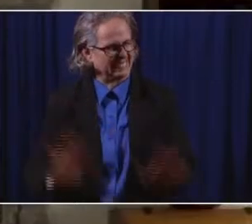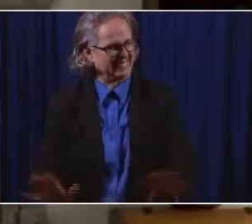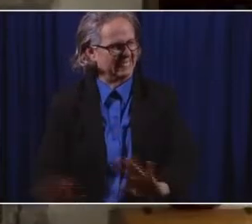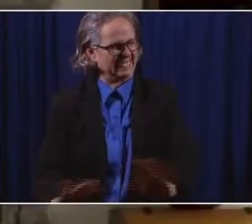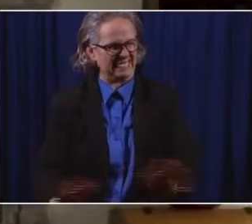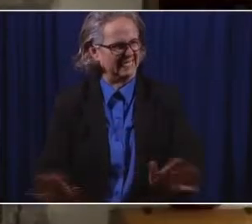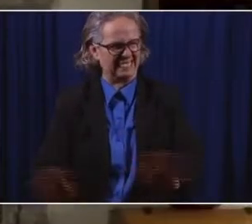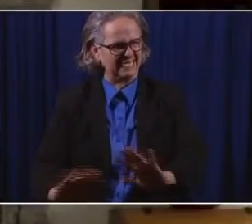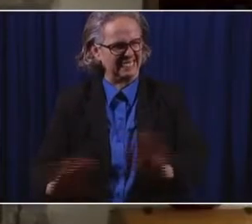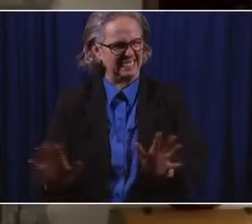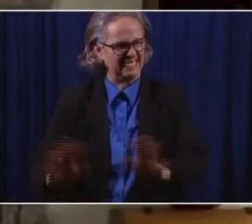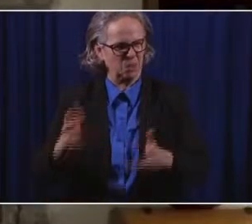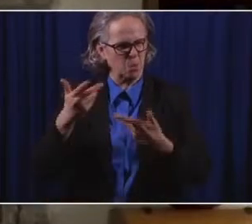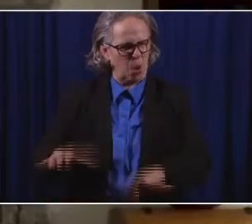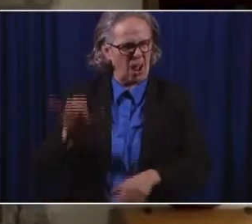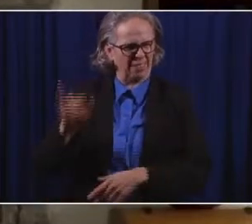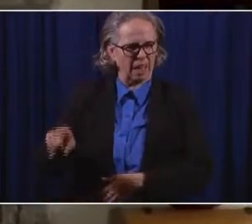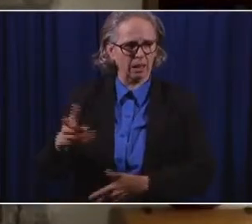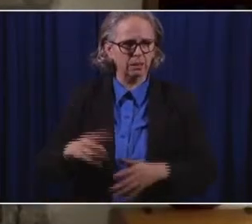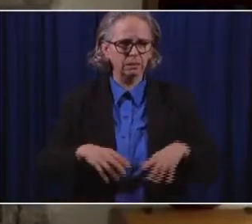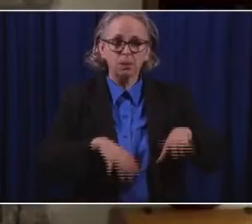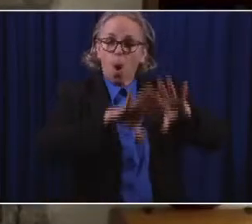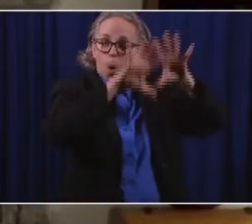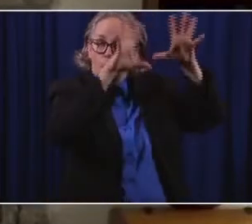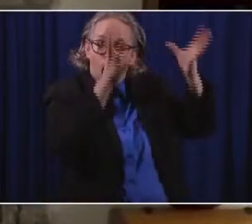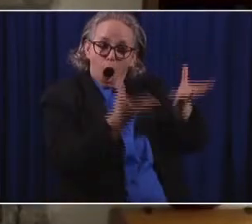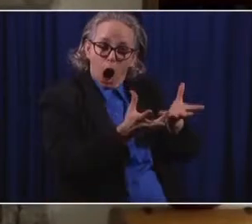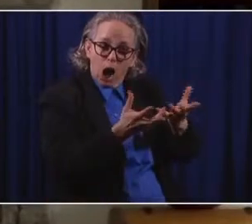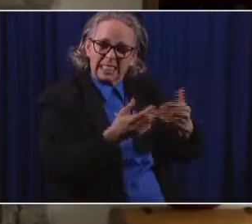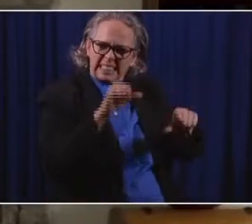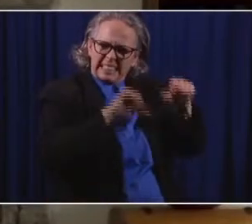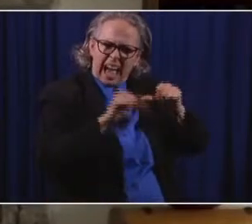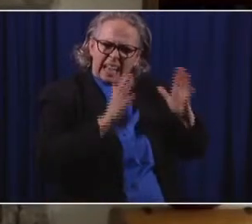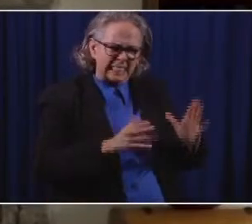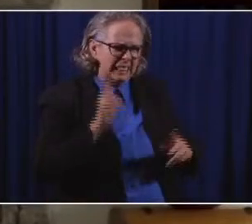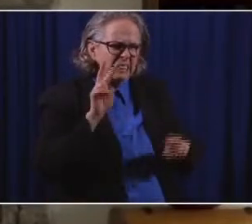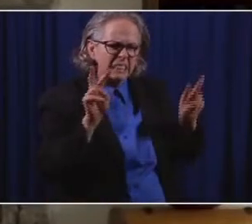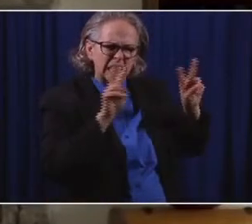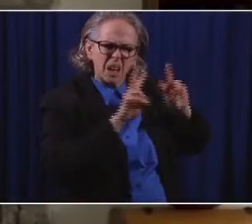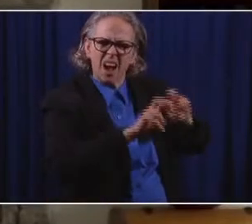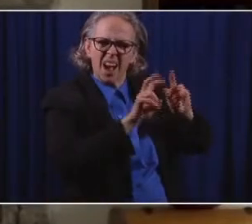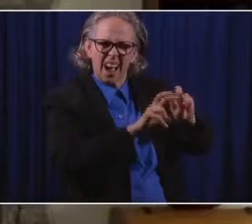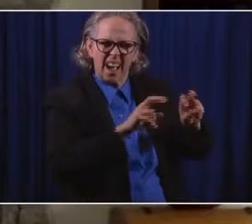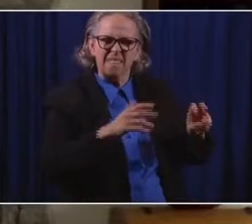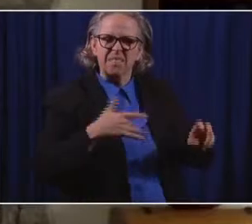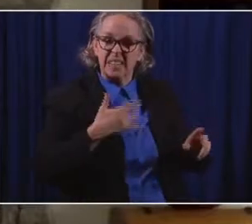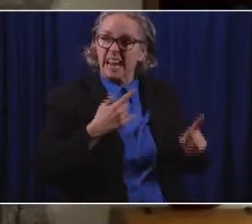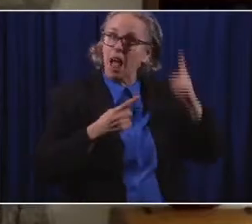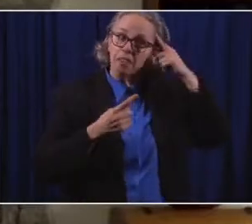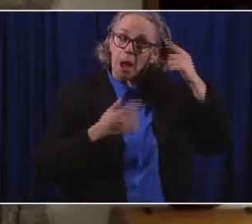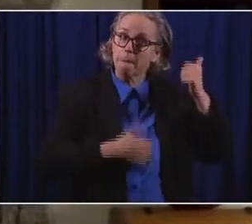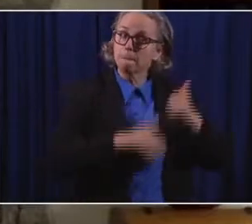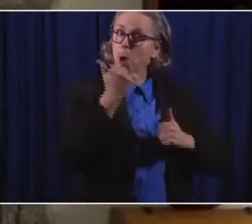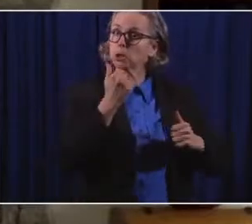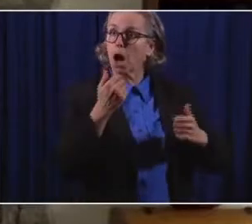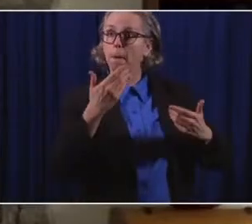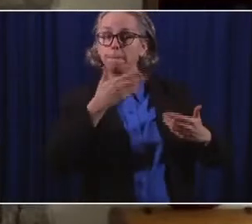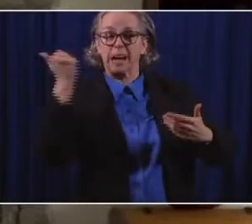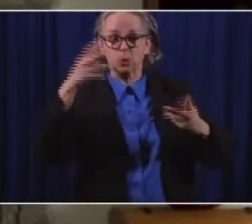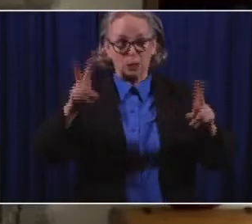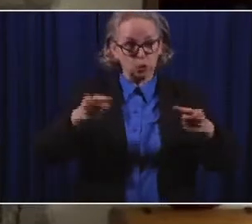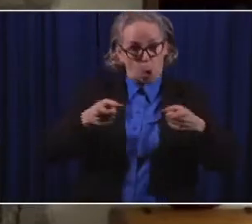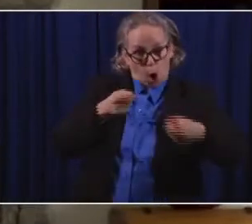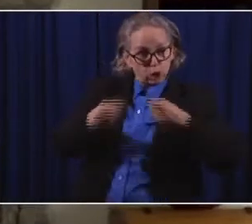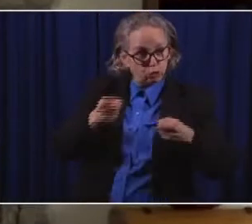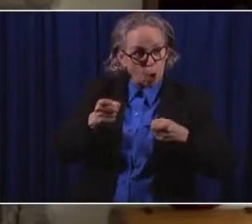I'm aware in the world who thinks we could reach herd immunity in any close proximity of time. I